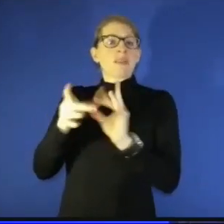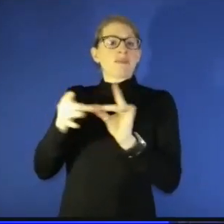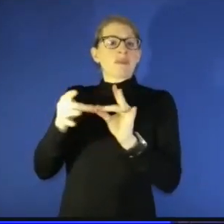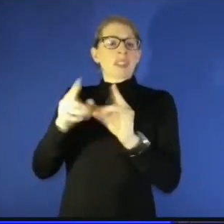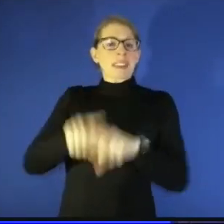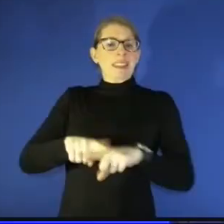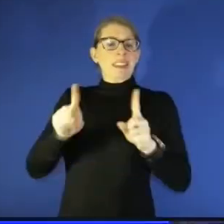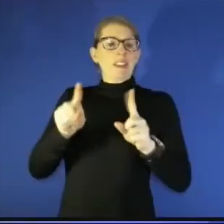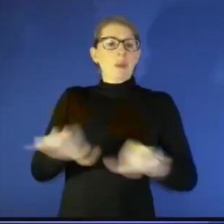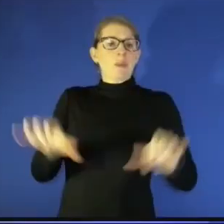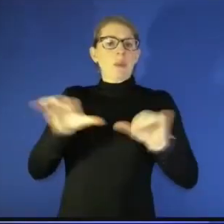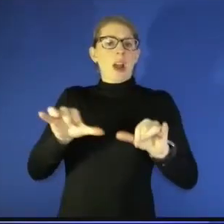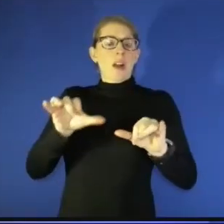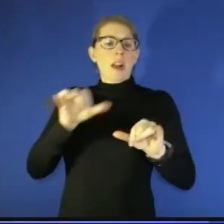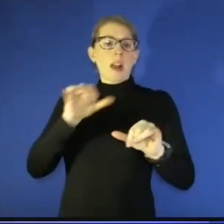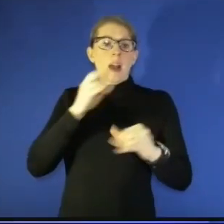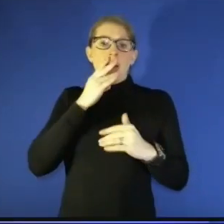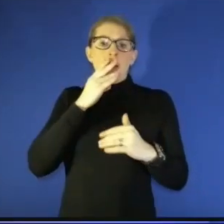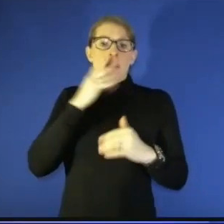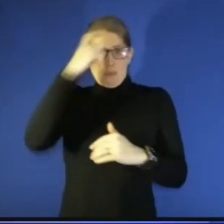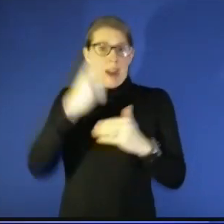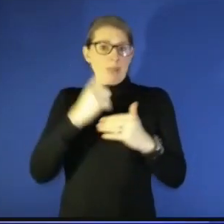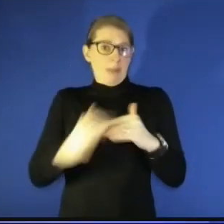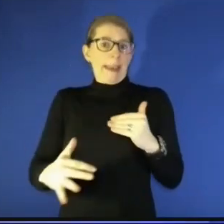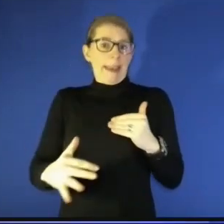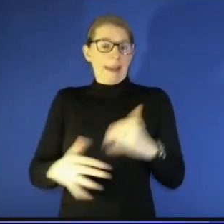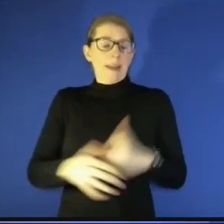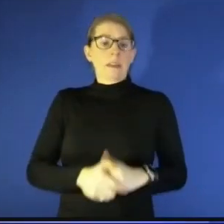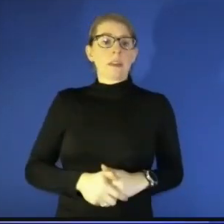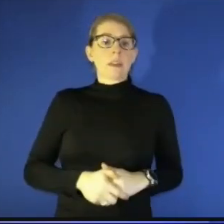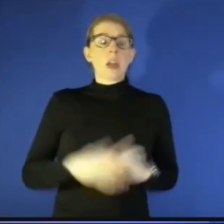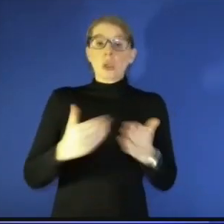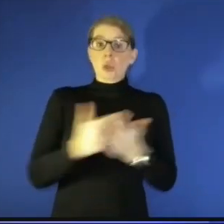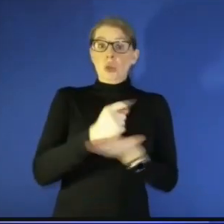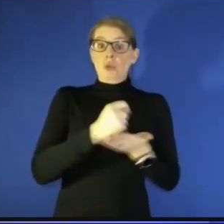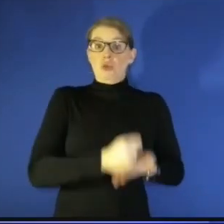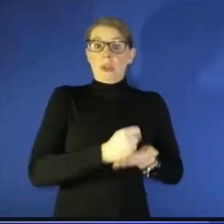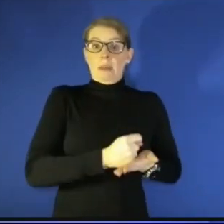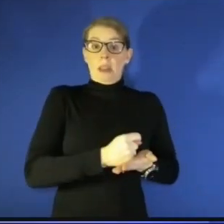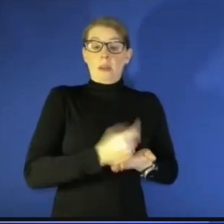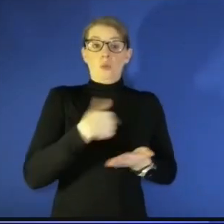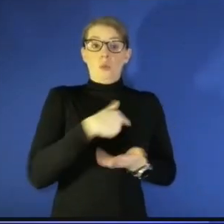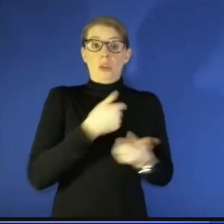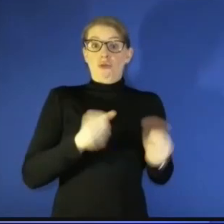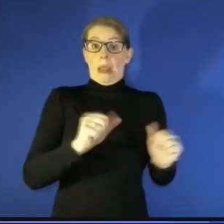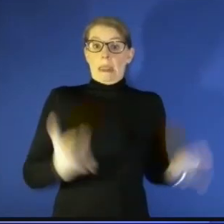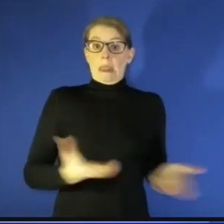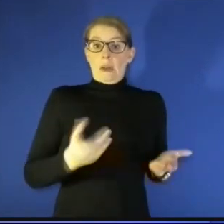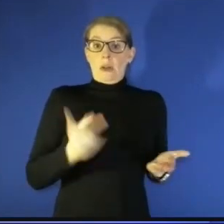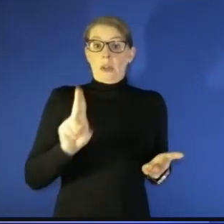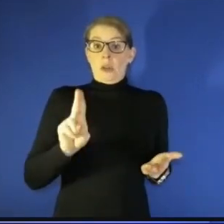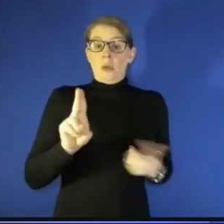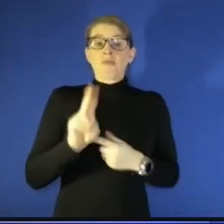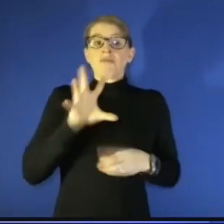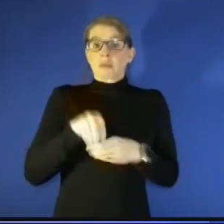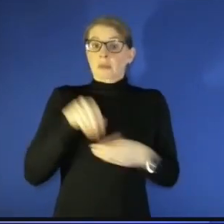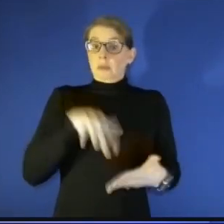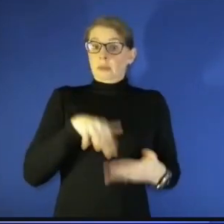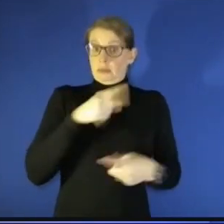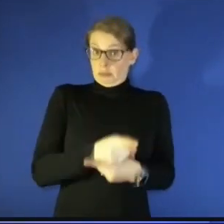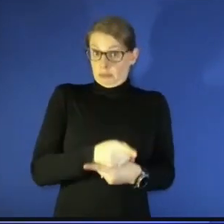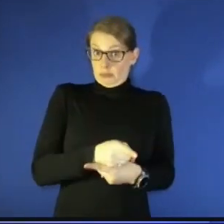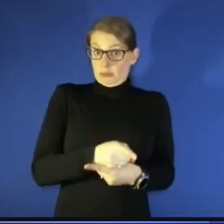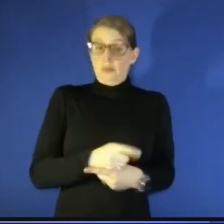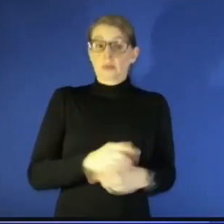brain bleeding. All right, so we're going to talk a little bit about that. But there's no treatment that we are trying here as part of a trial, correct, at the health system. And I'm